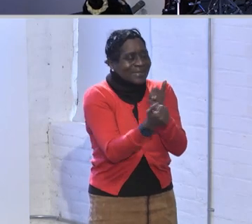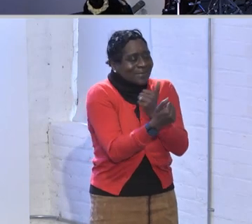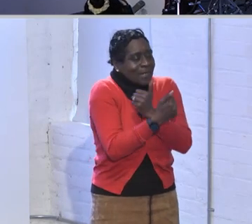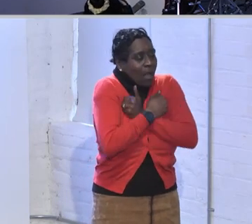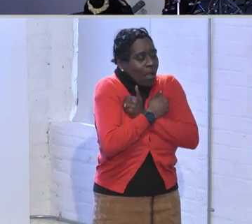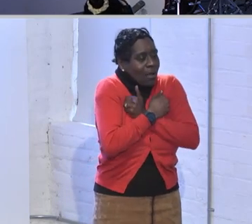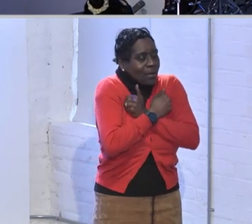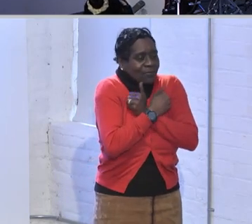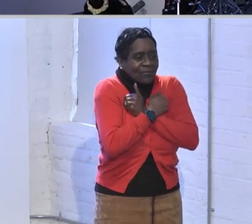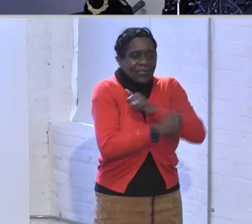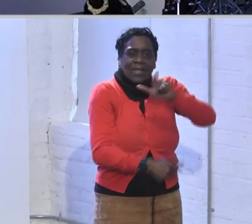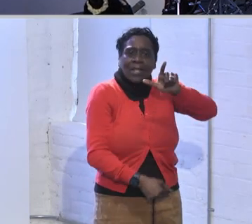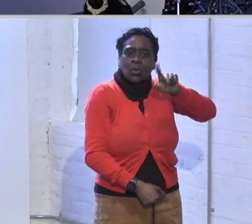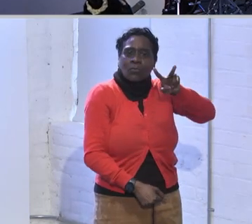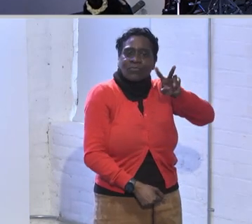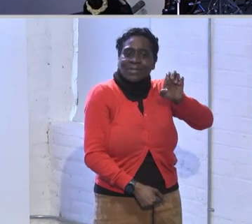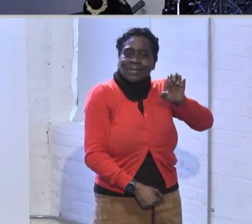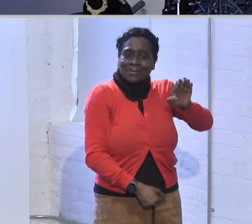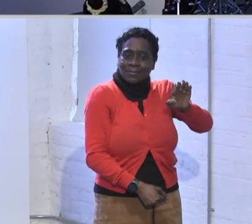And so